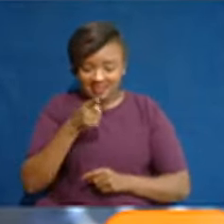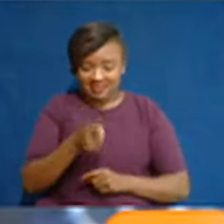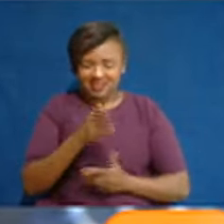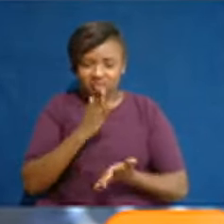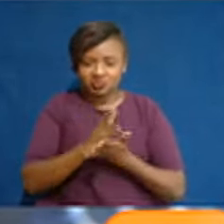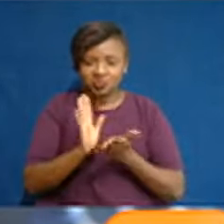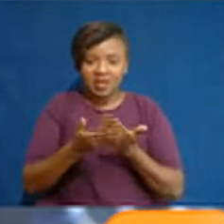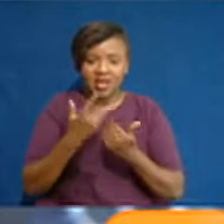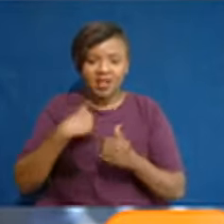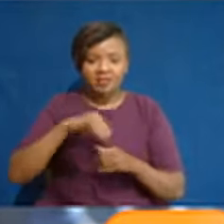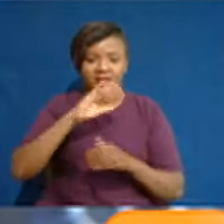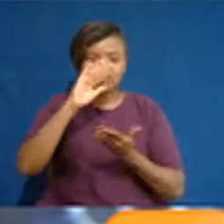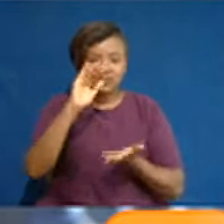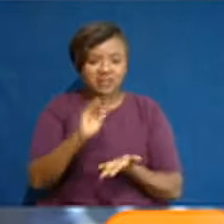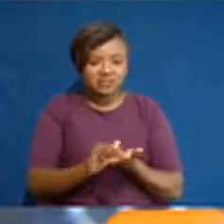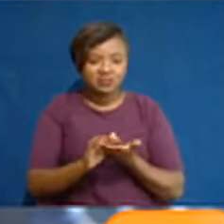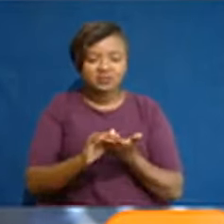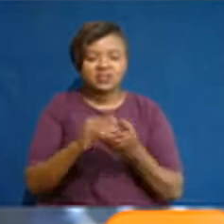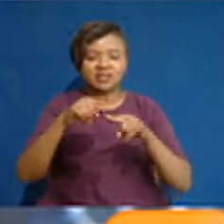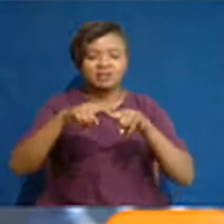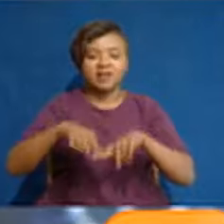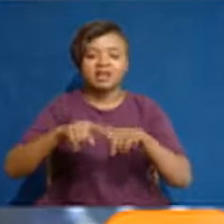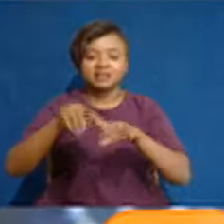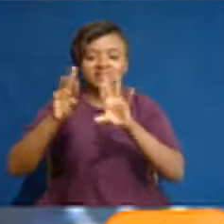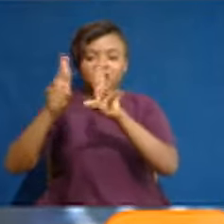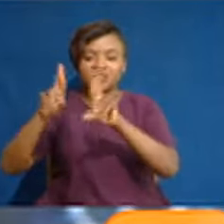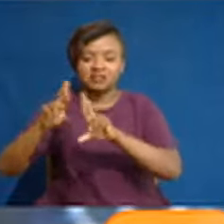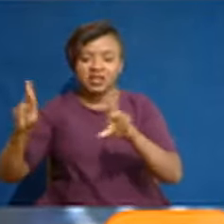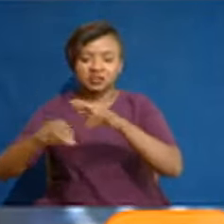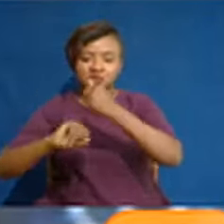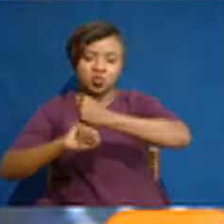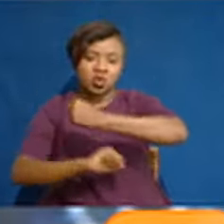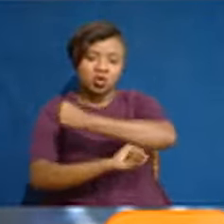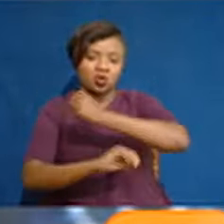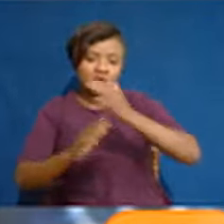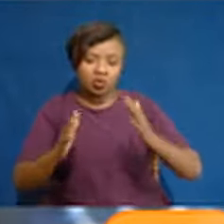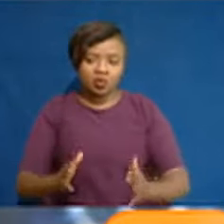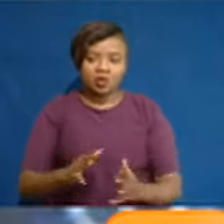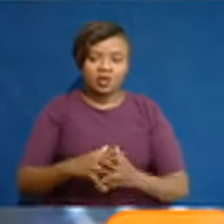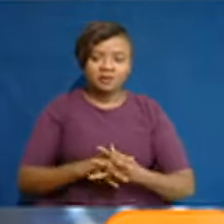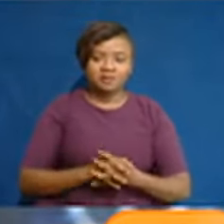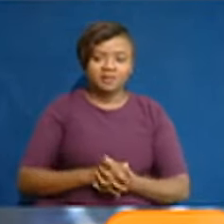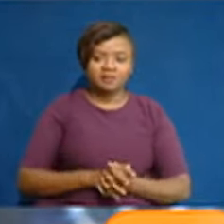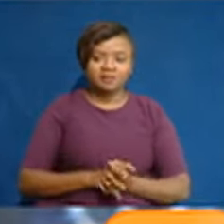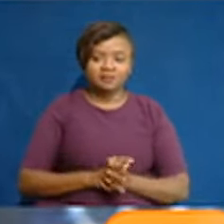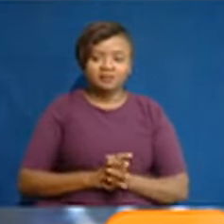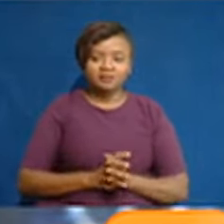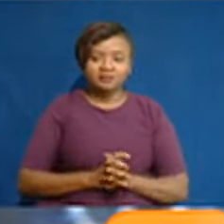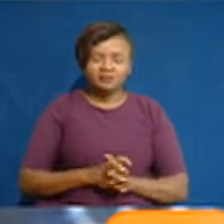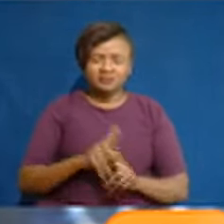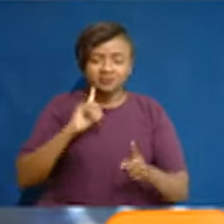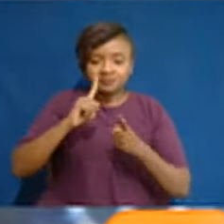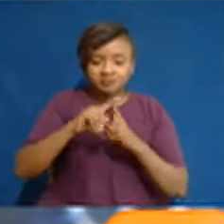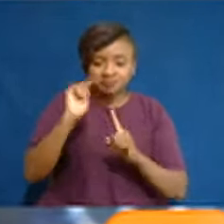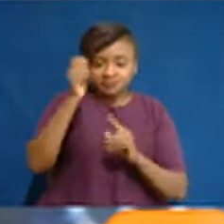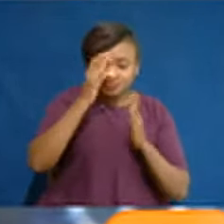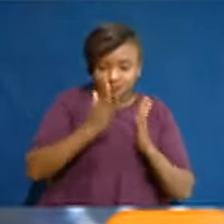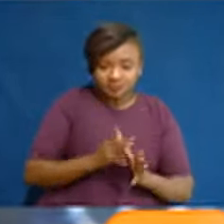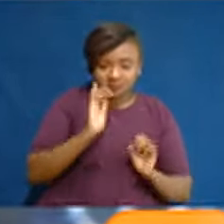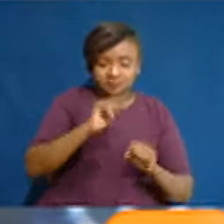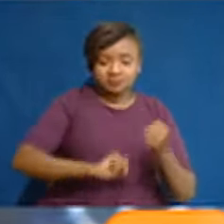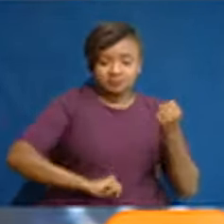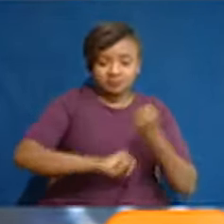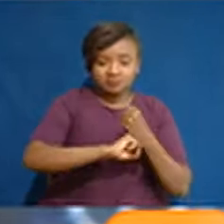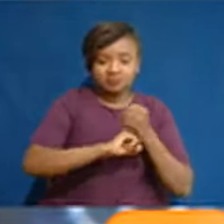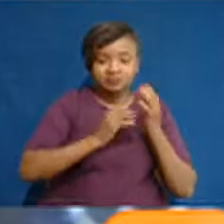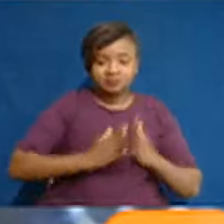reduce the dependency on international donors. I've often gone into international donor spaces and I said, look, until Kenyans can fund human rights work,